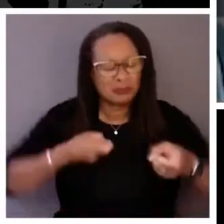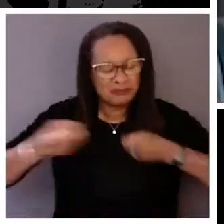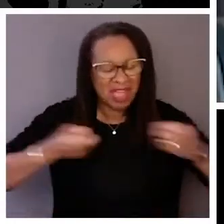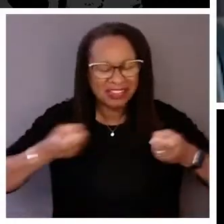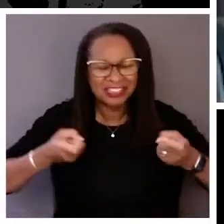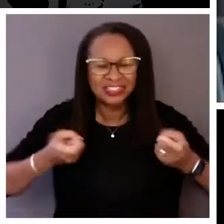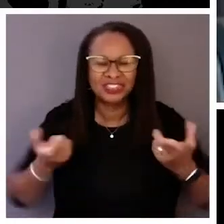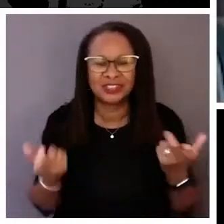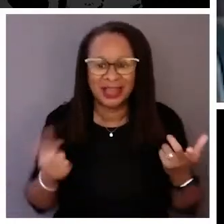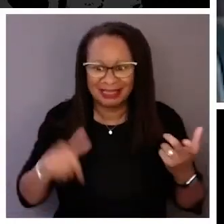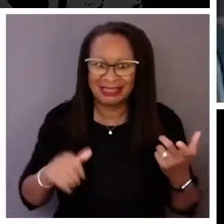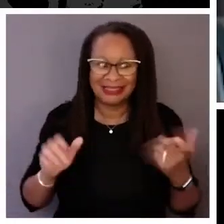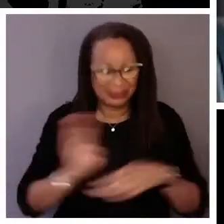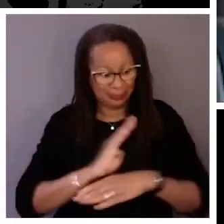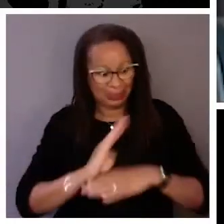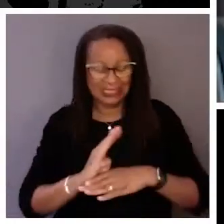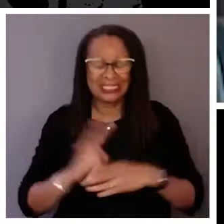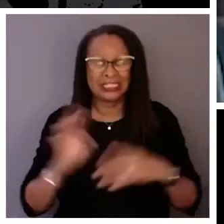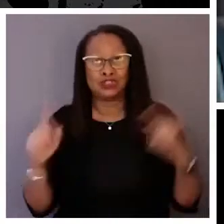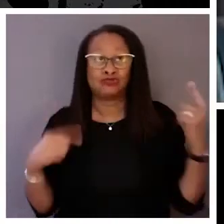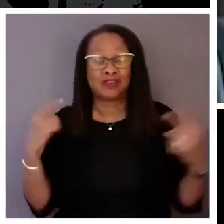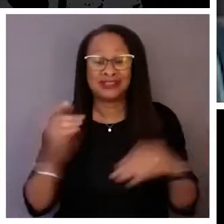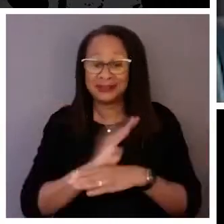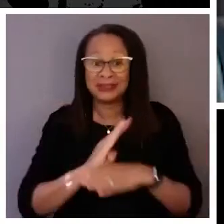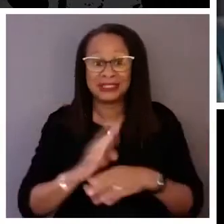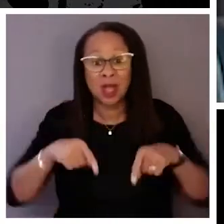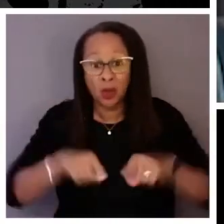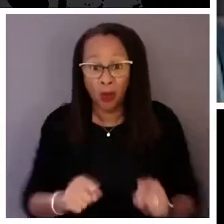the insanity of being in this business while